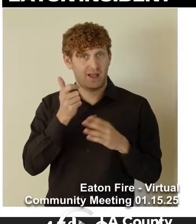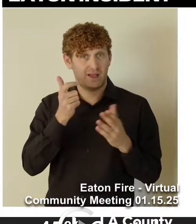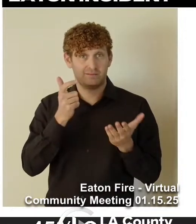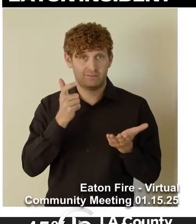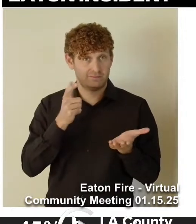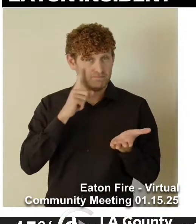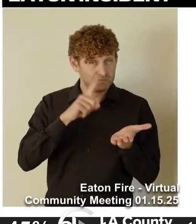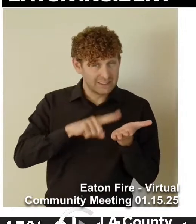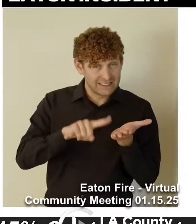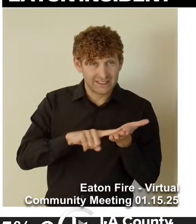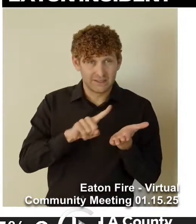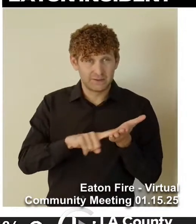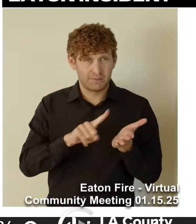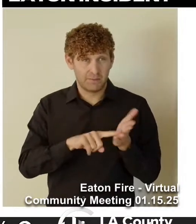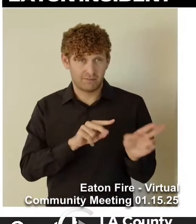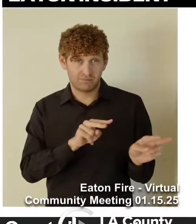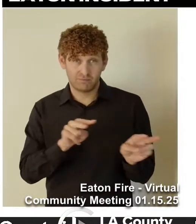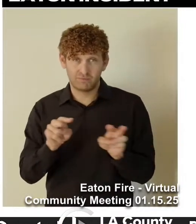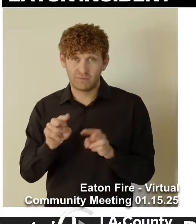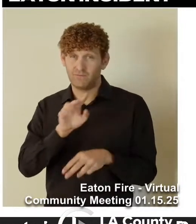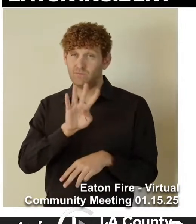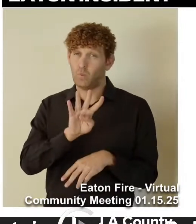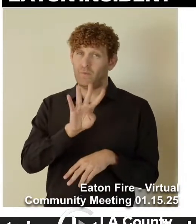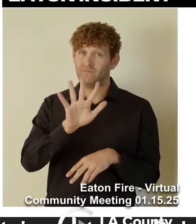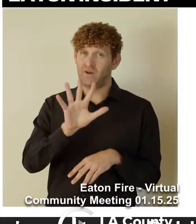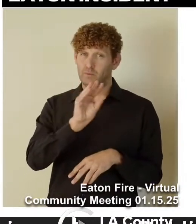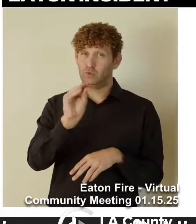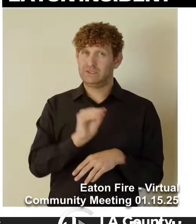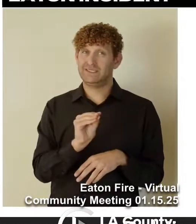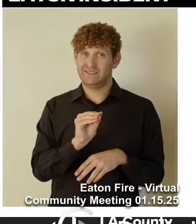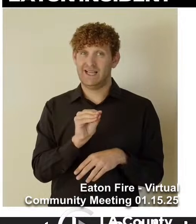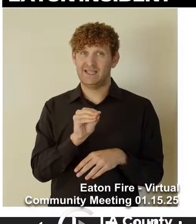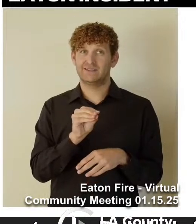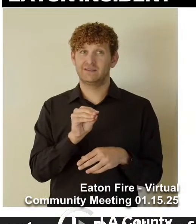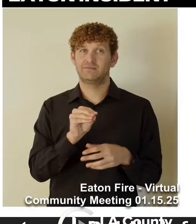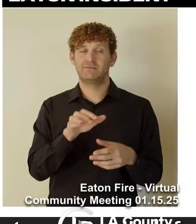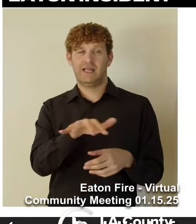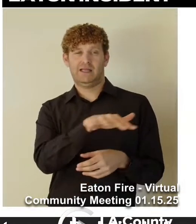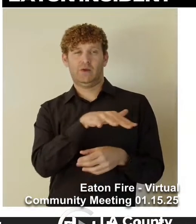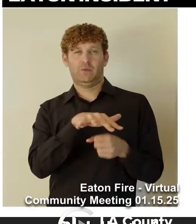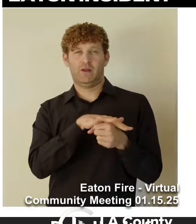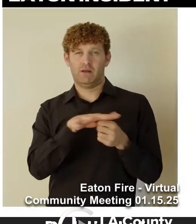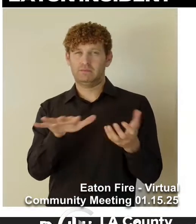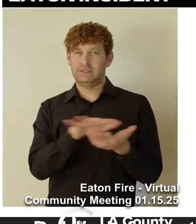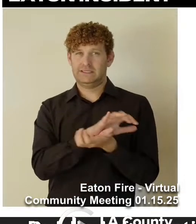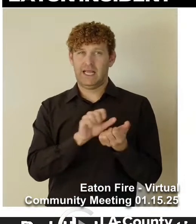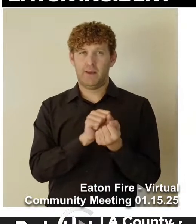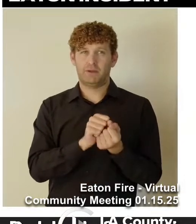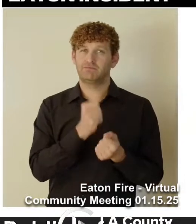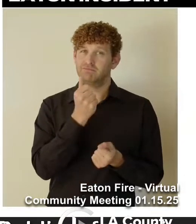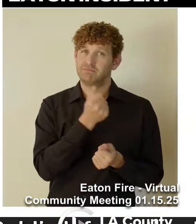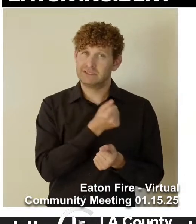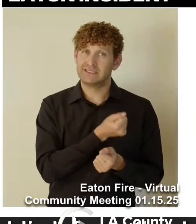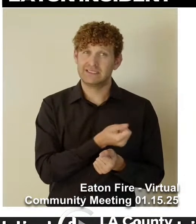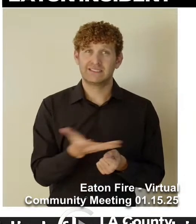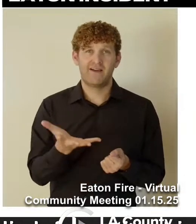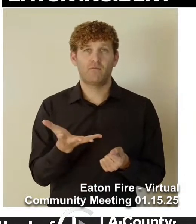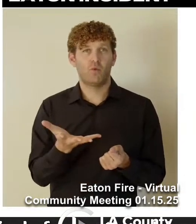over 45% of the damaged area. There are several structures that are verified to be